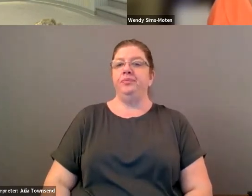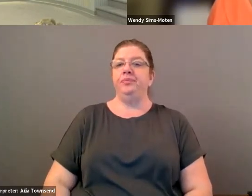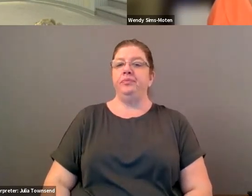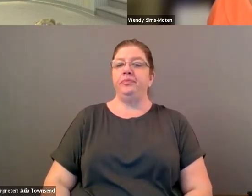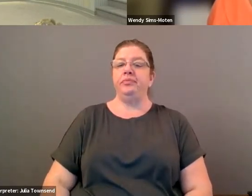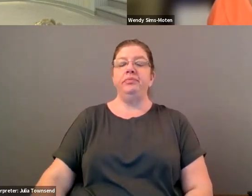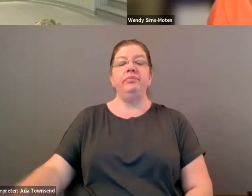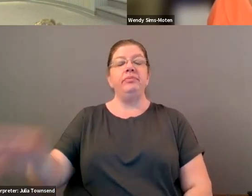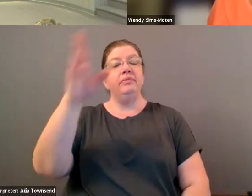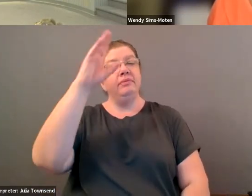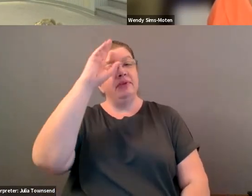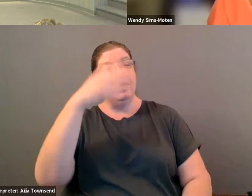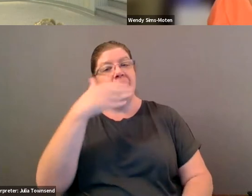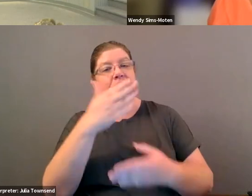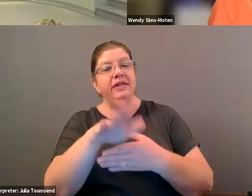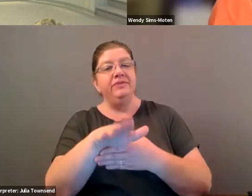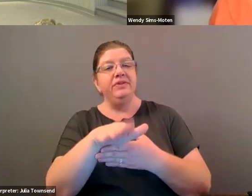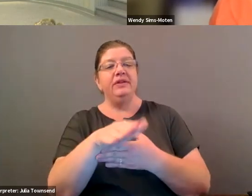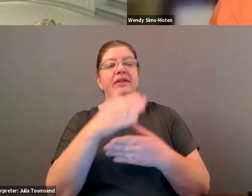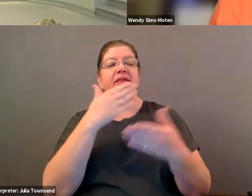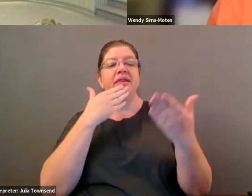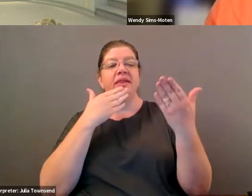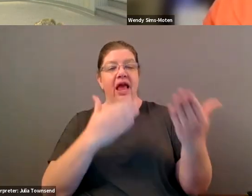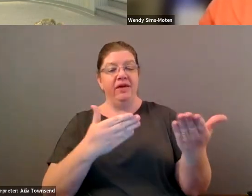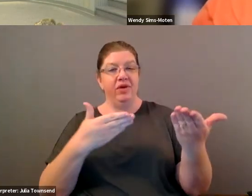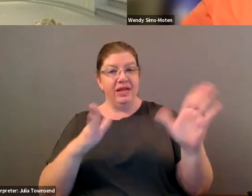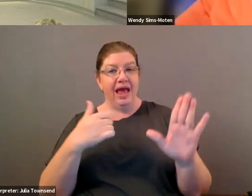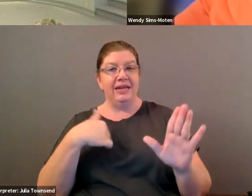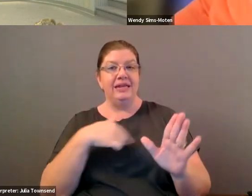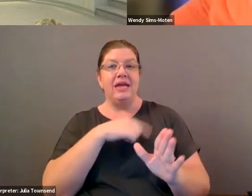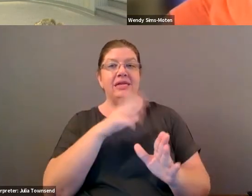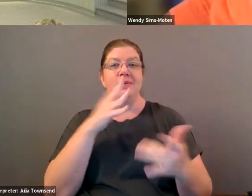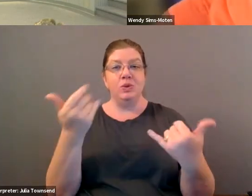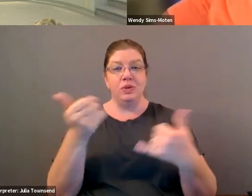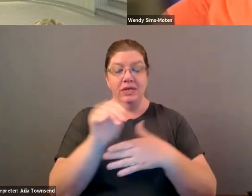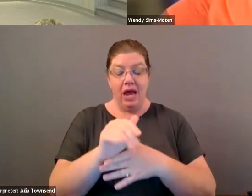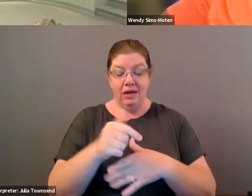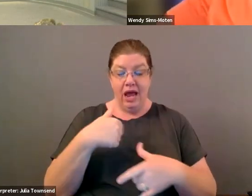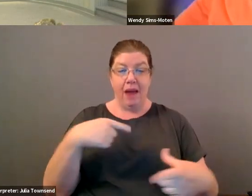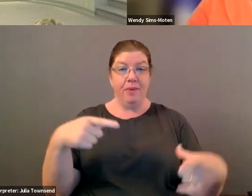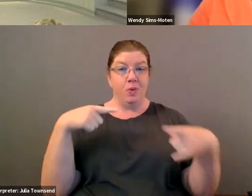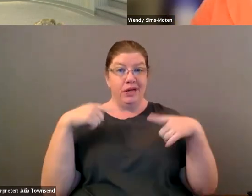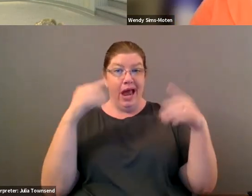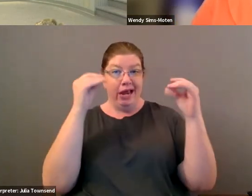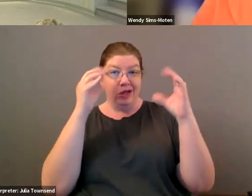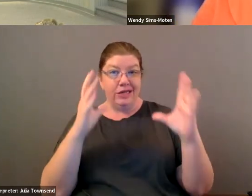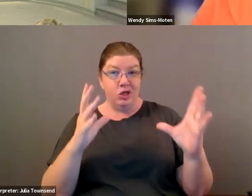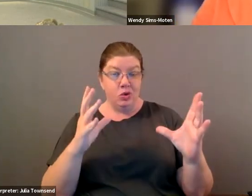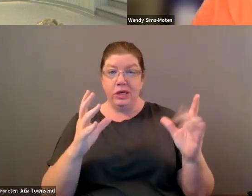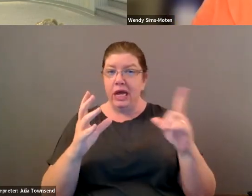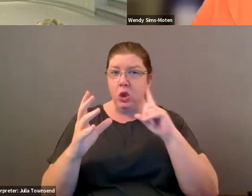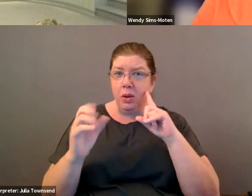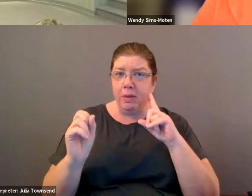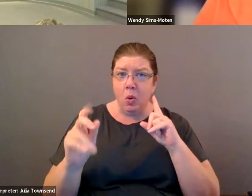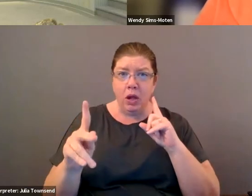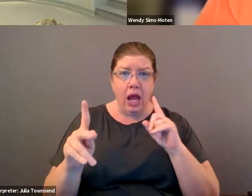Hi, good evening. Thank you for letting us speak tonight. I'm a retired teacher and can you hear me okay?